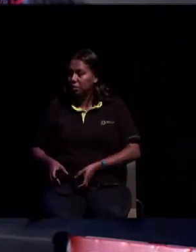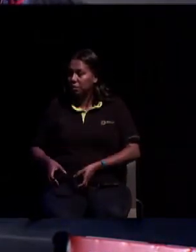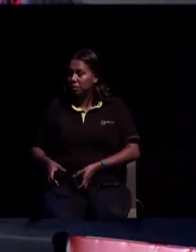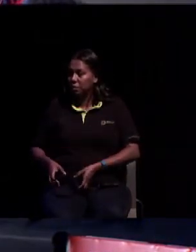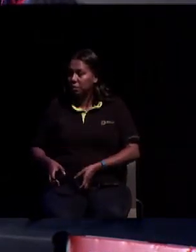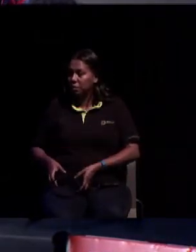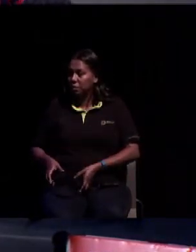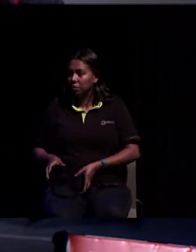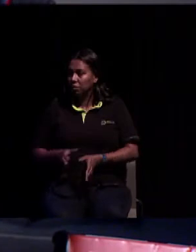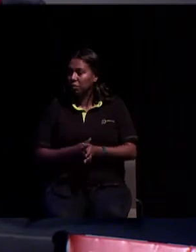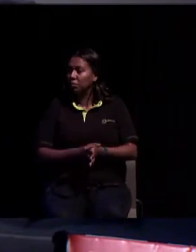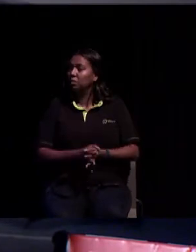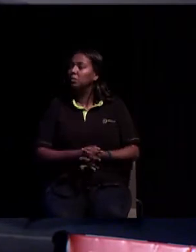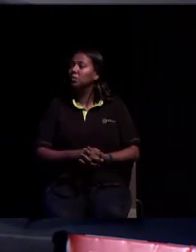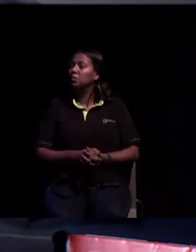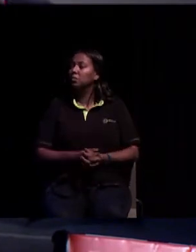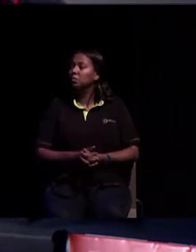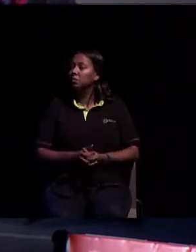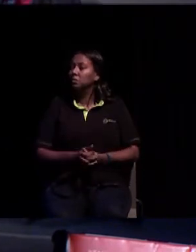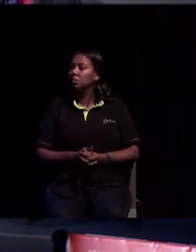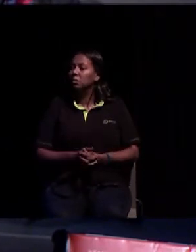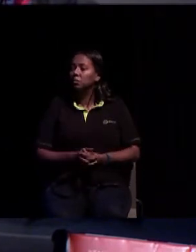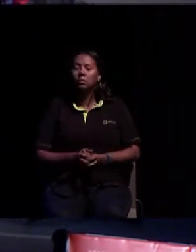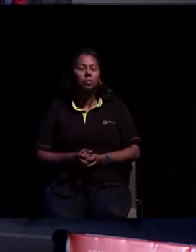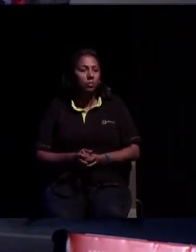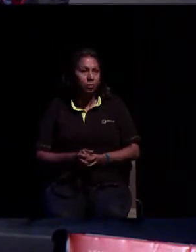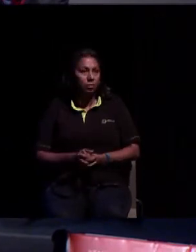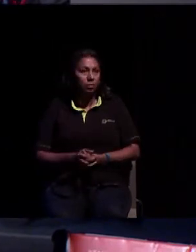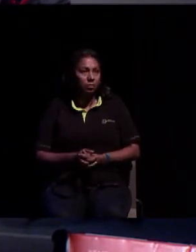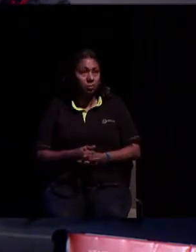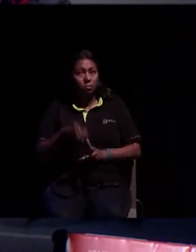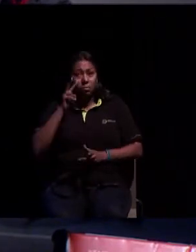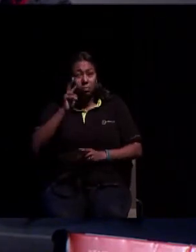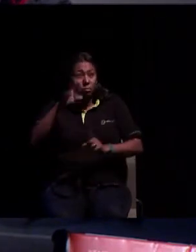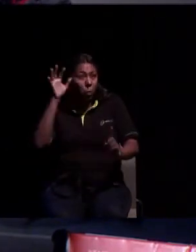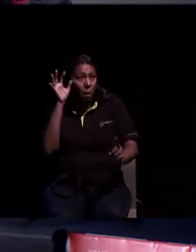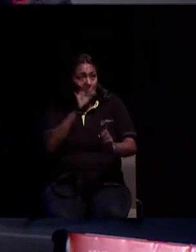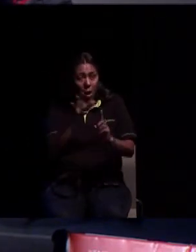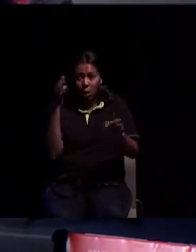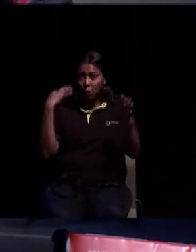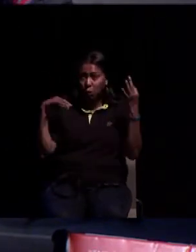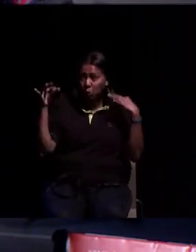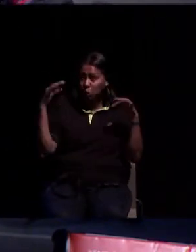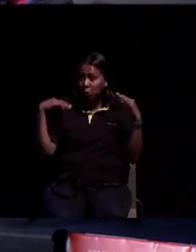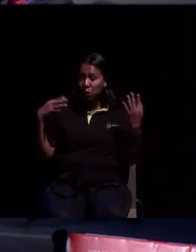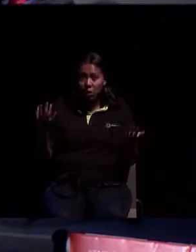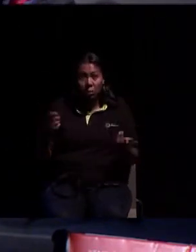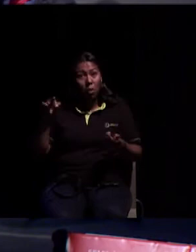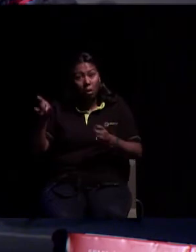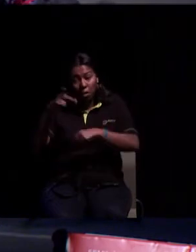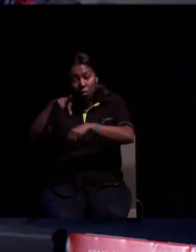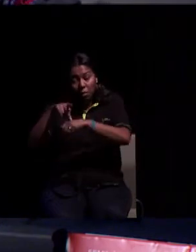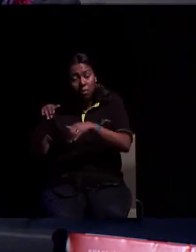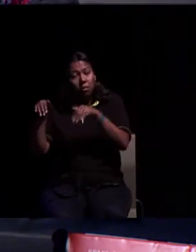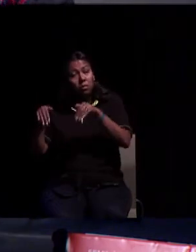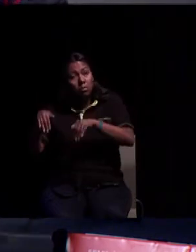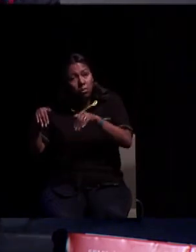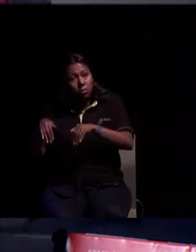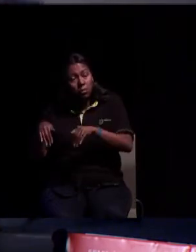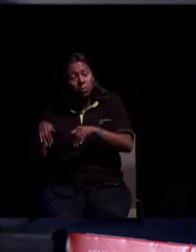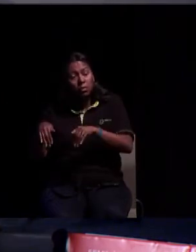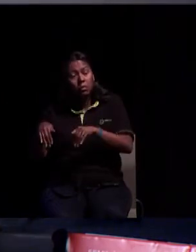Dice, diante dos impactos que o turismo vem causando na Austrália, quais